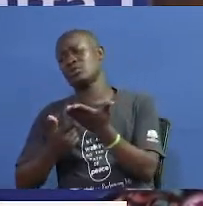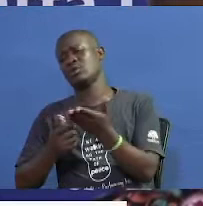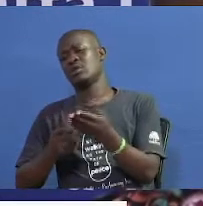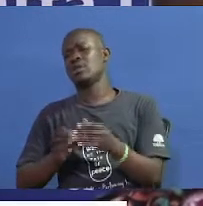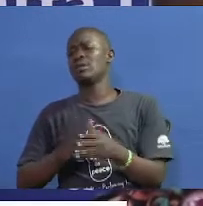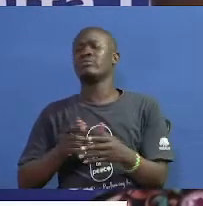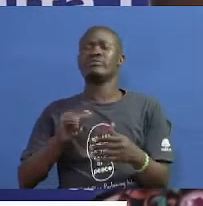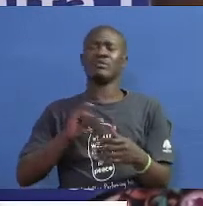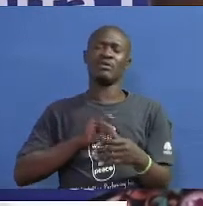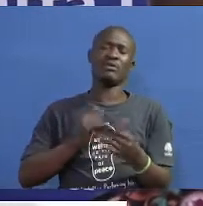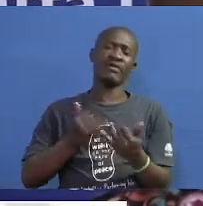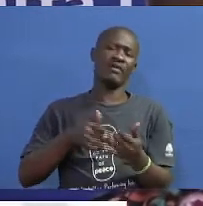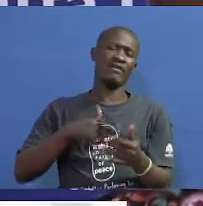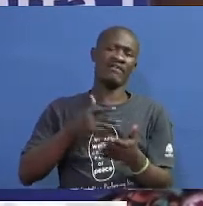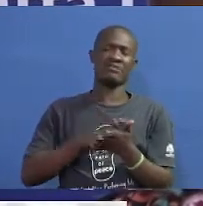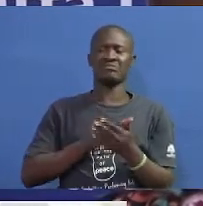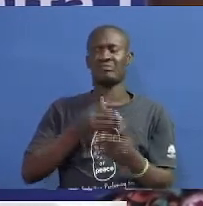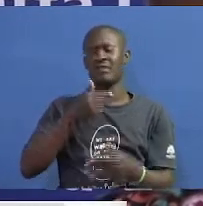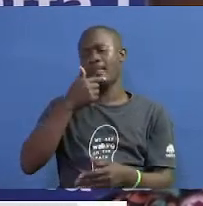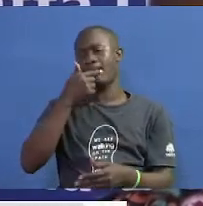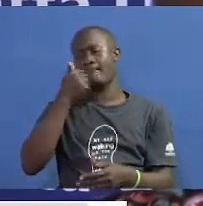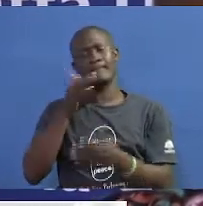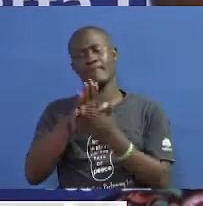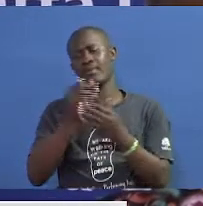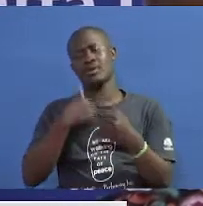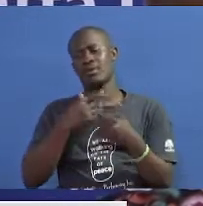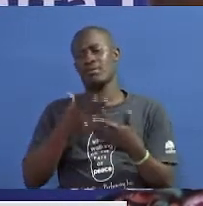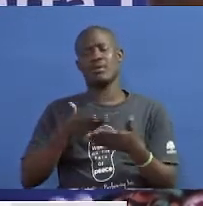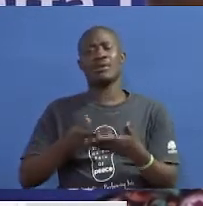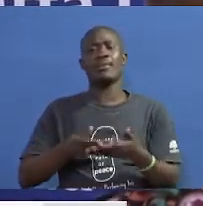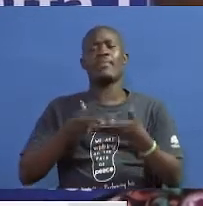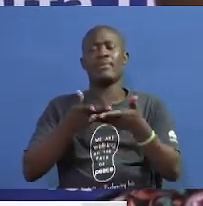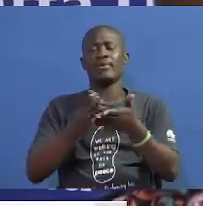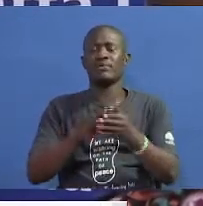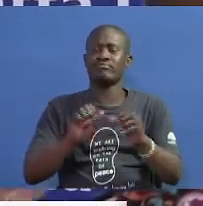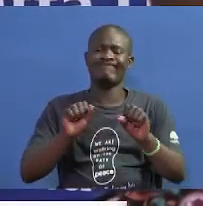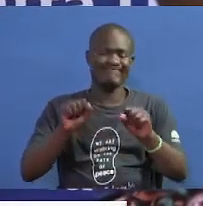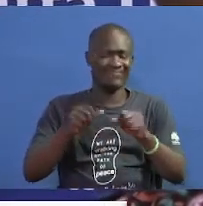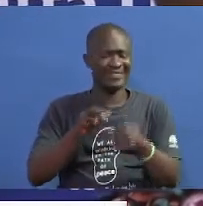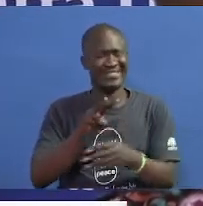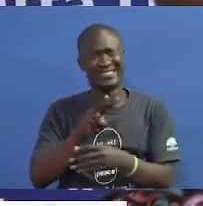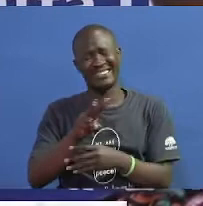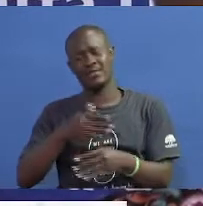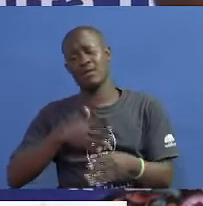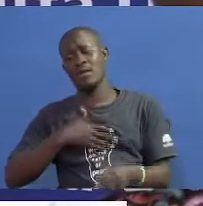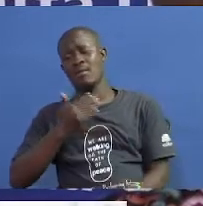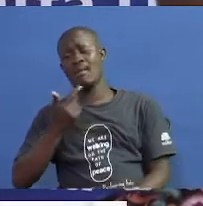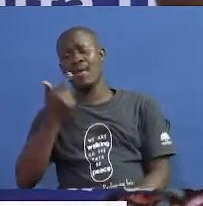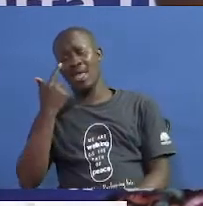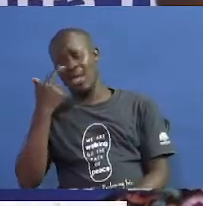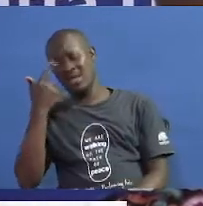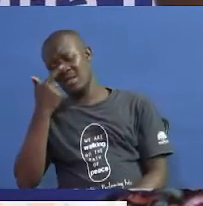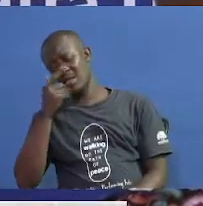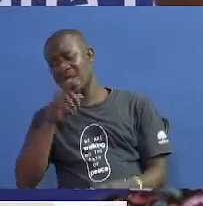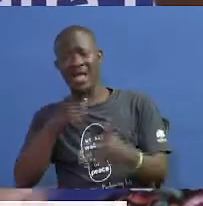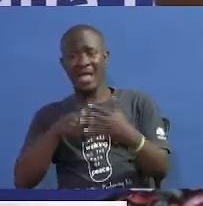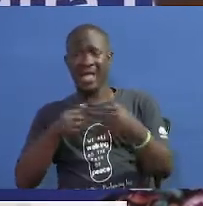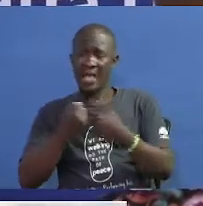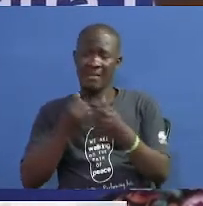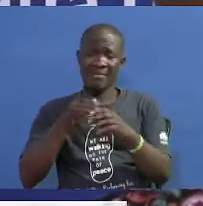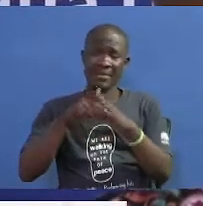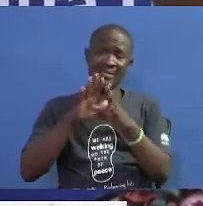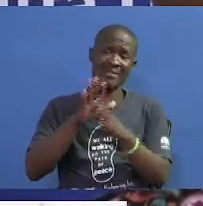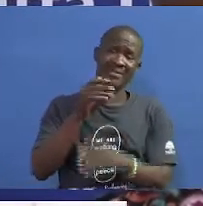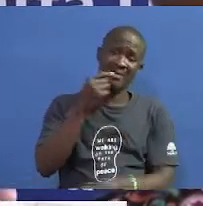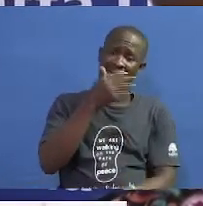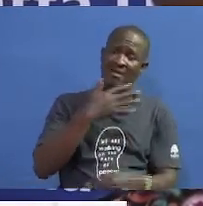I just feel like I'm so much of a better provider because I'm so much more confident, because I can actually see it with my own eyes, what's happening inside their body.